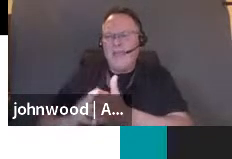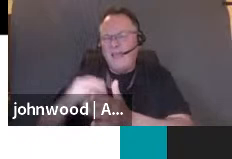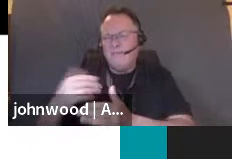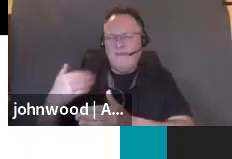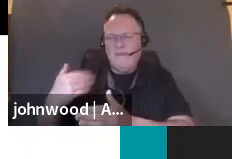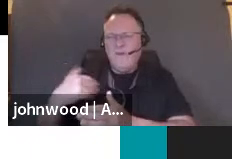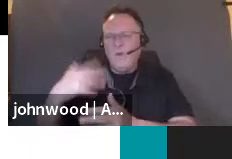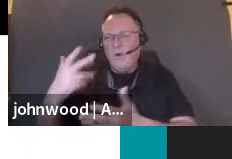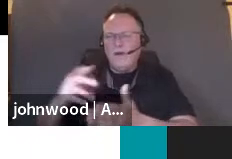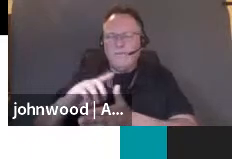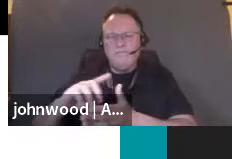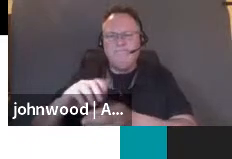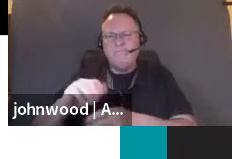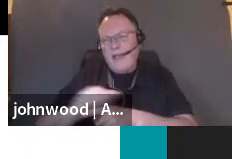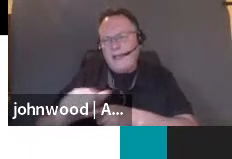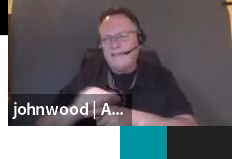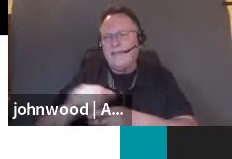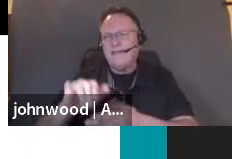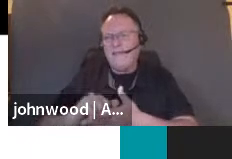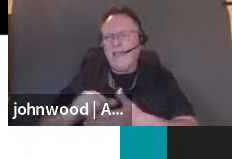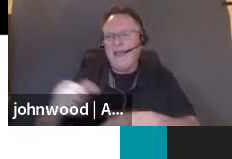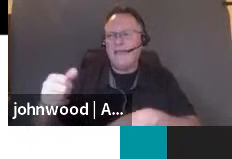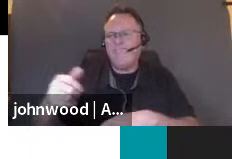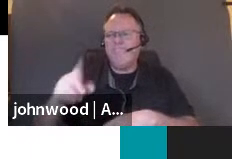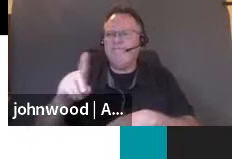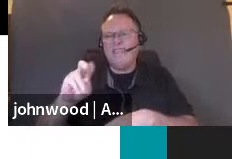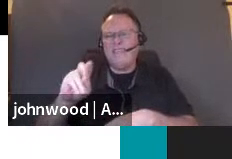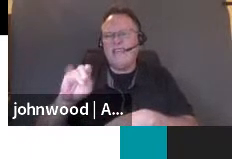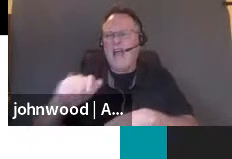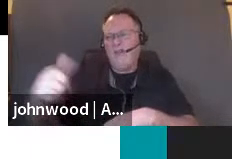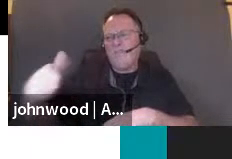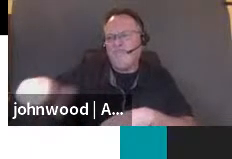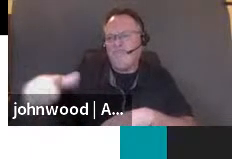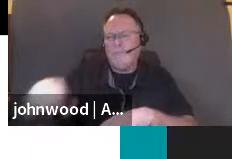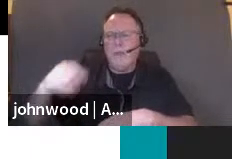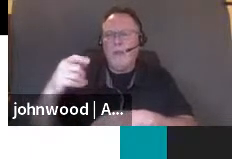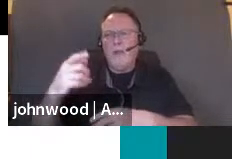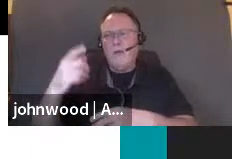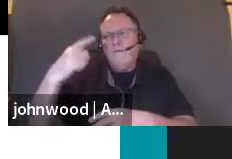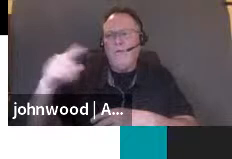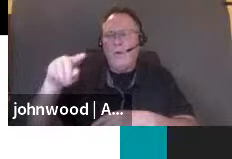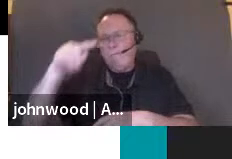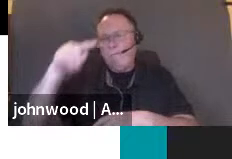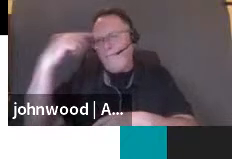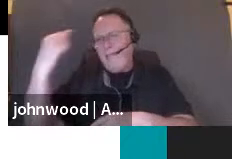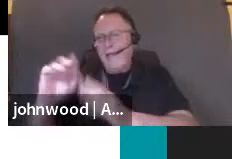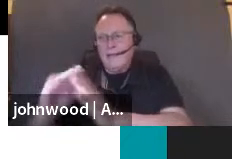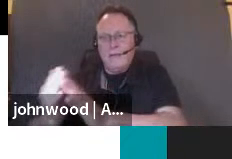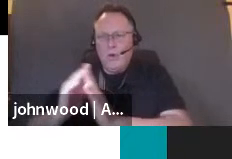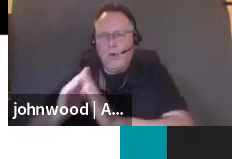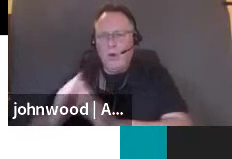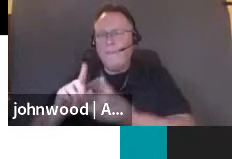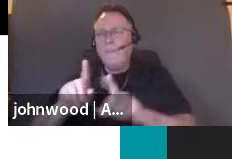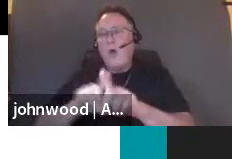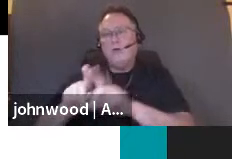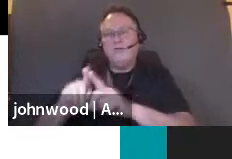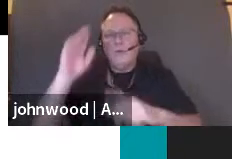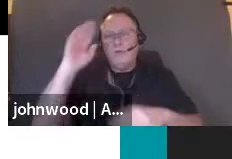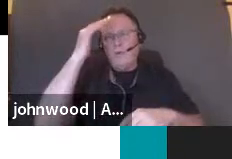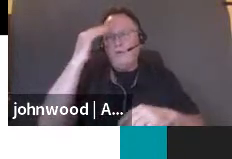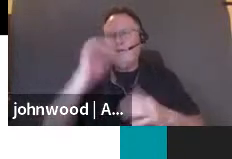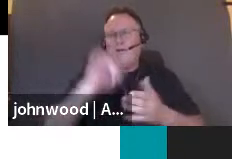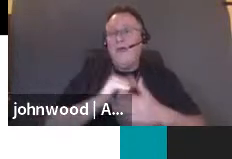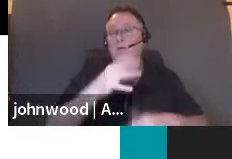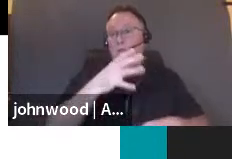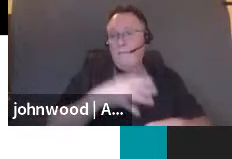of systematic denial of services to predominantly Black neighborhoods. We also want to acknowledge that women experience